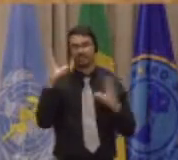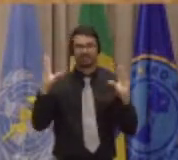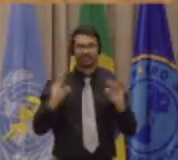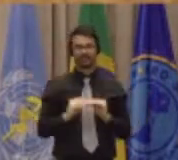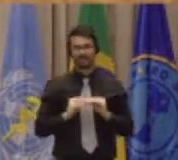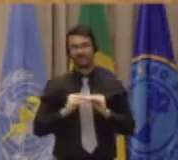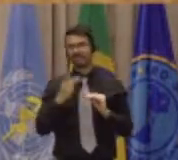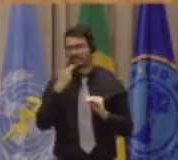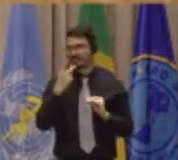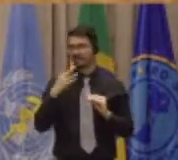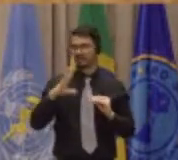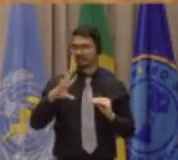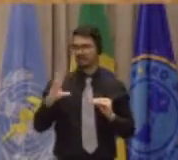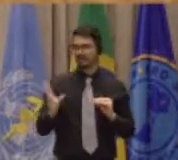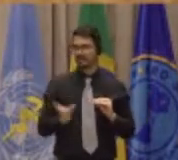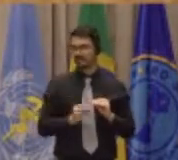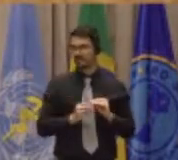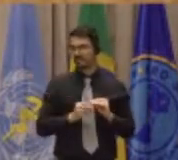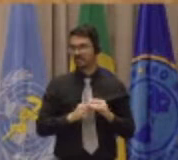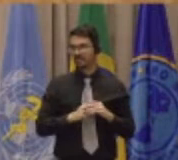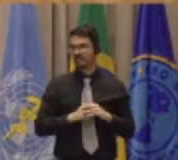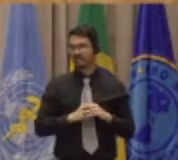or would you like to say something?